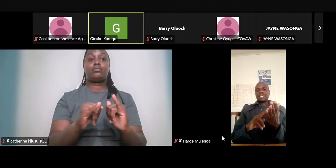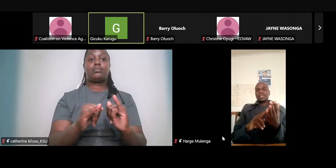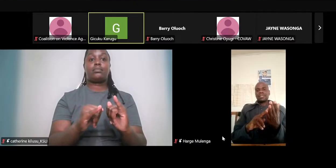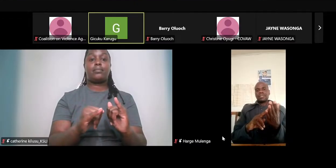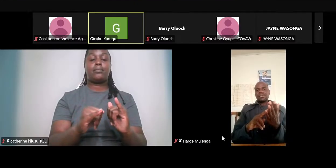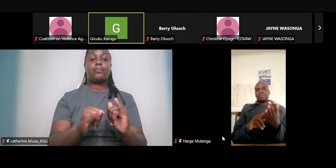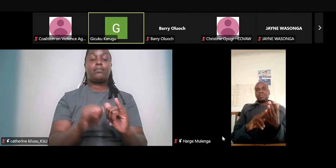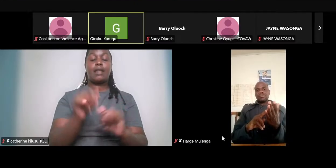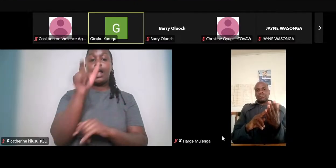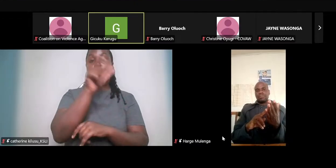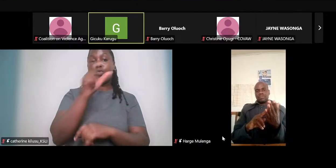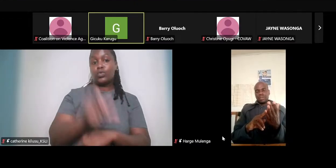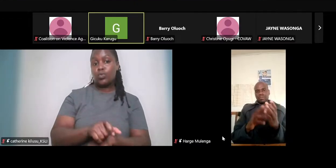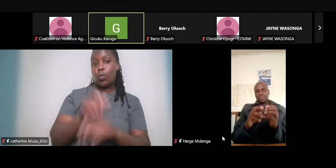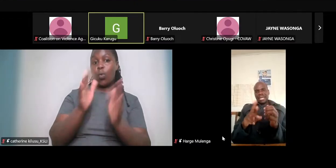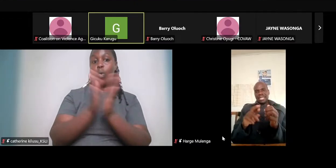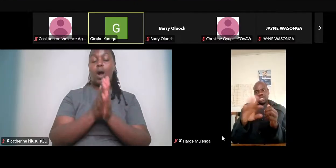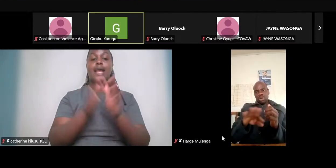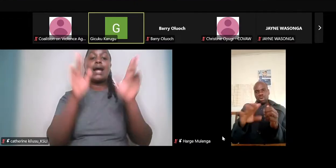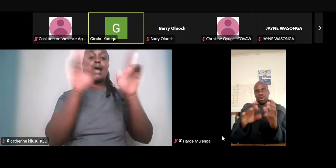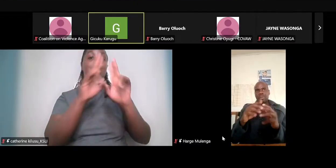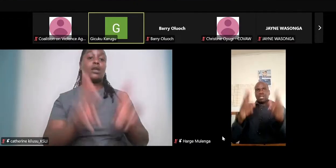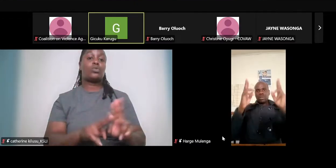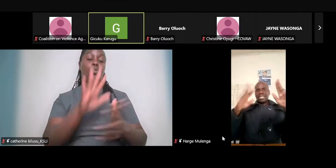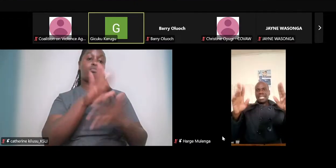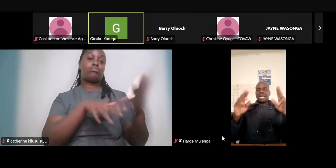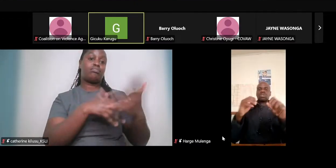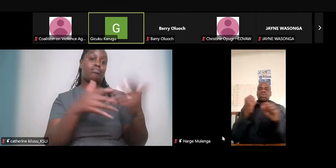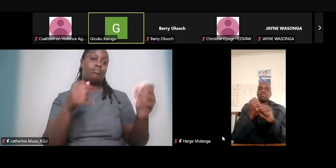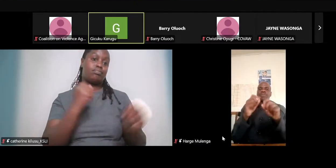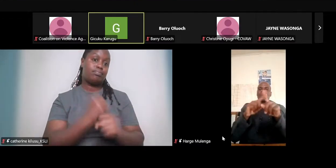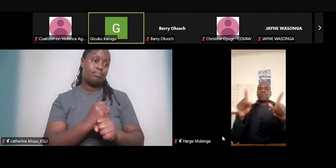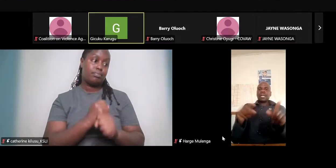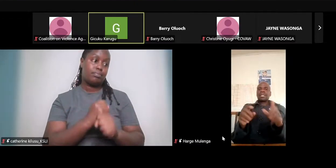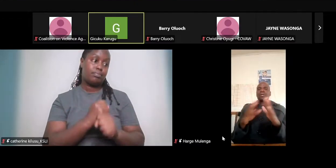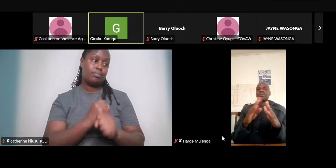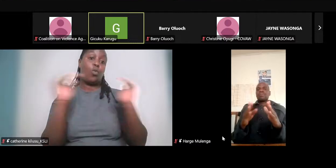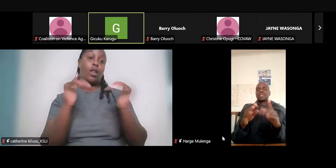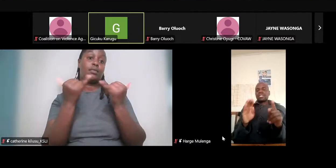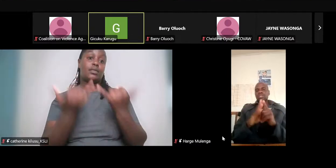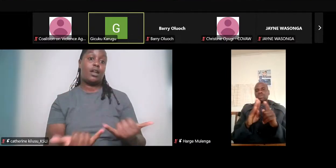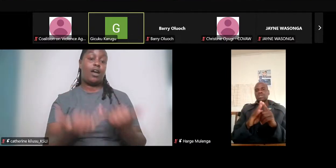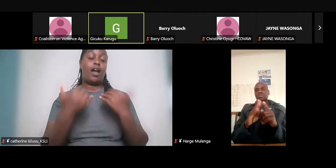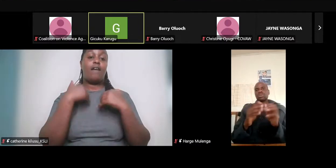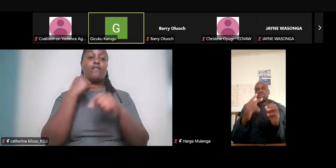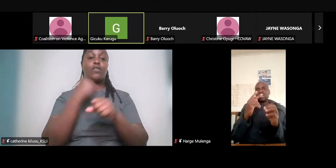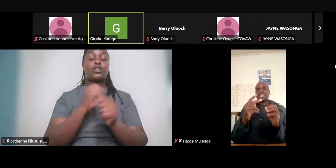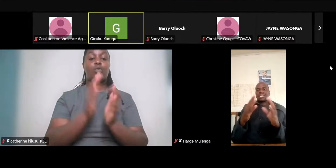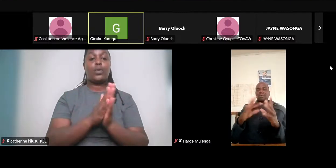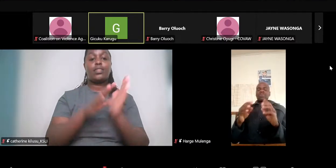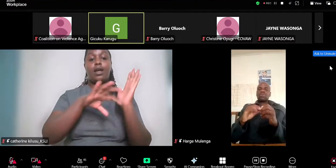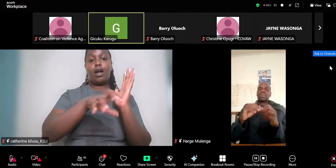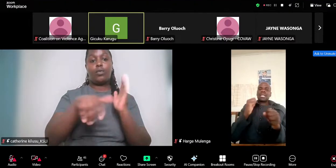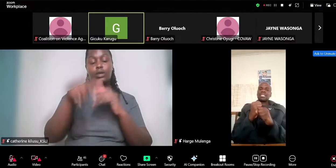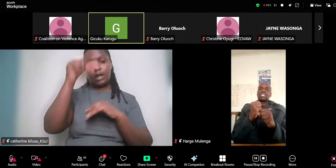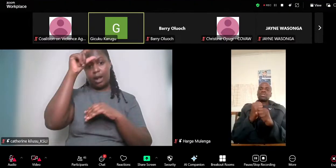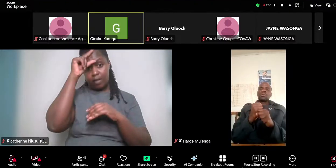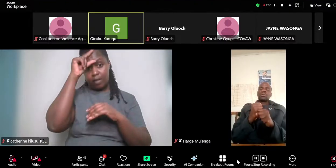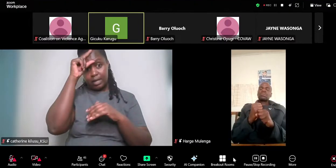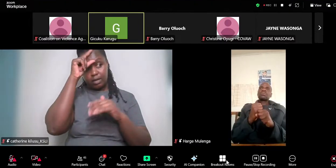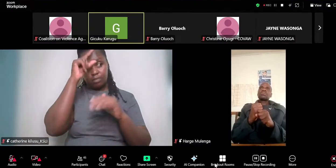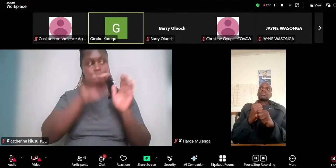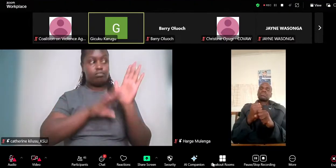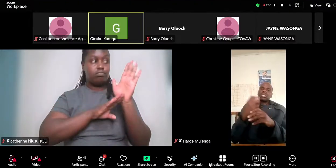regional and international frameworks. So, Equality Now has worked with county governments to develop.